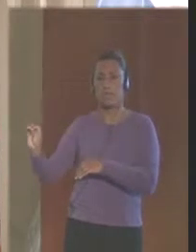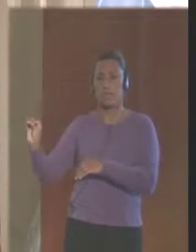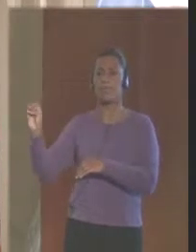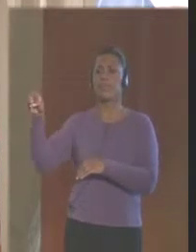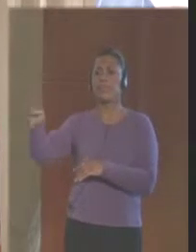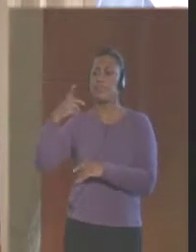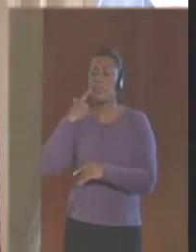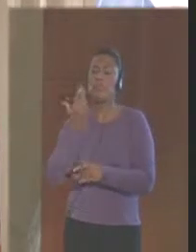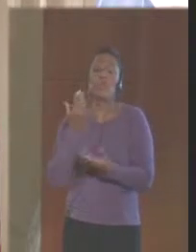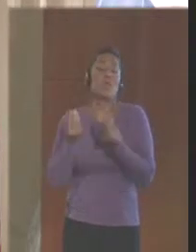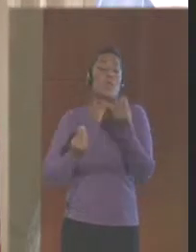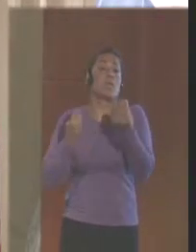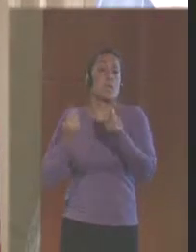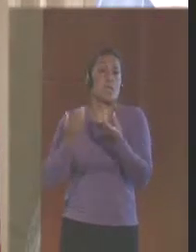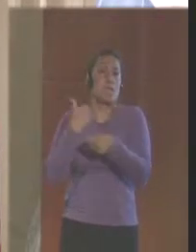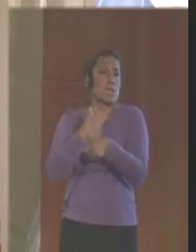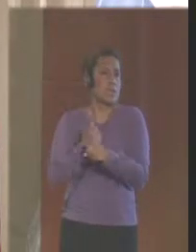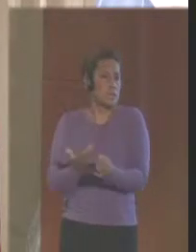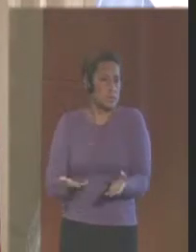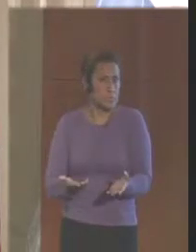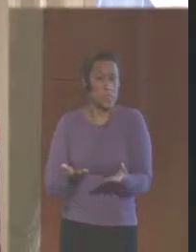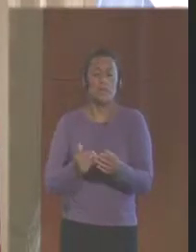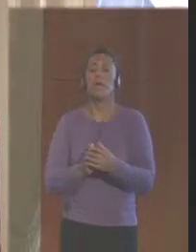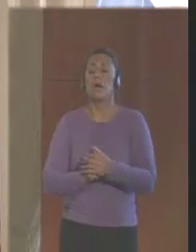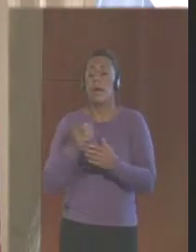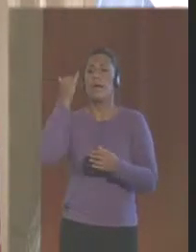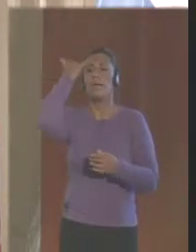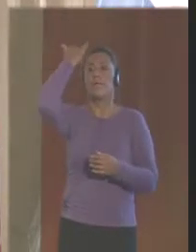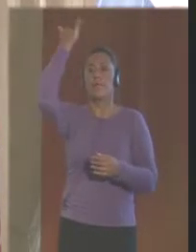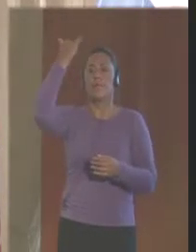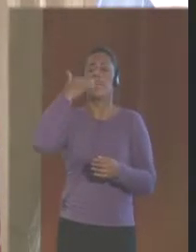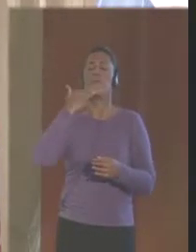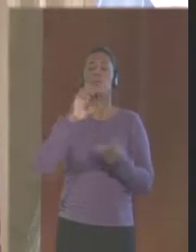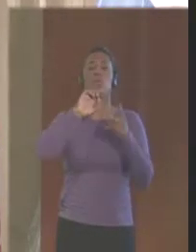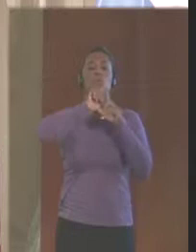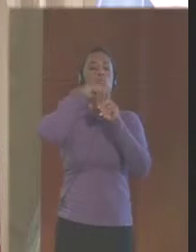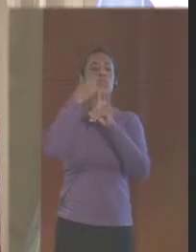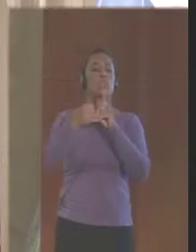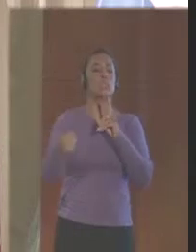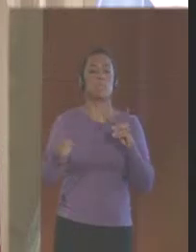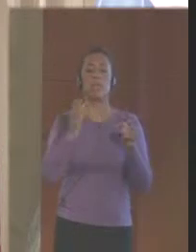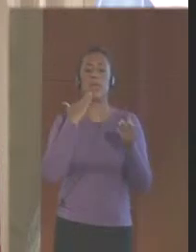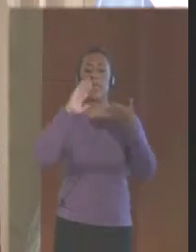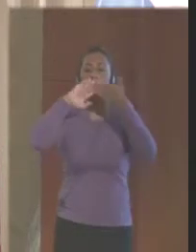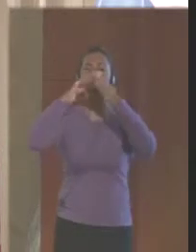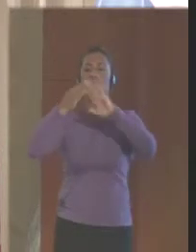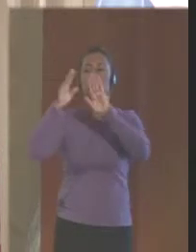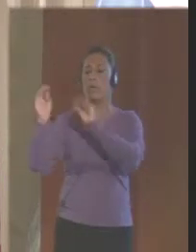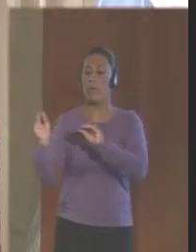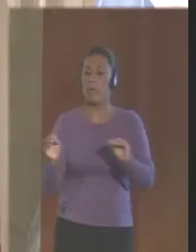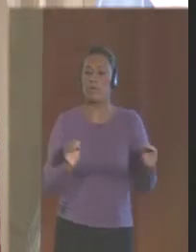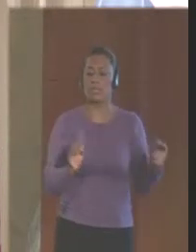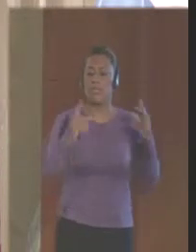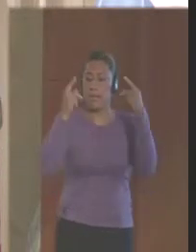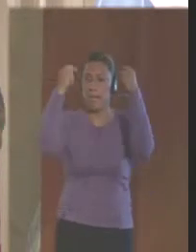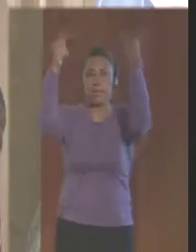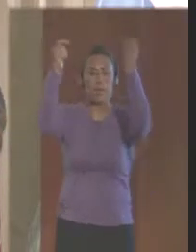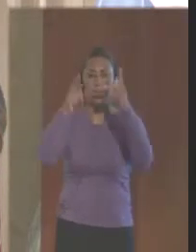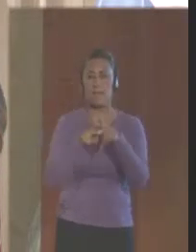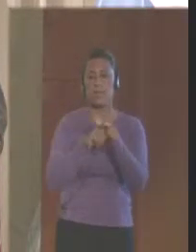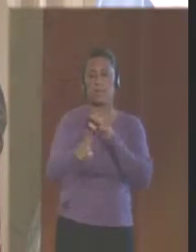ready for emergencies, or what is called the CORE program, which was an initiative that came about